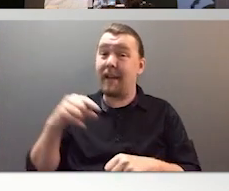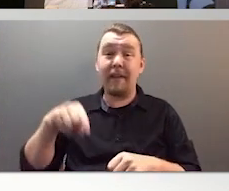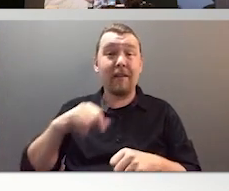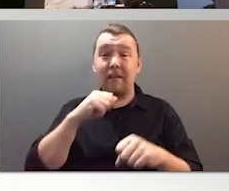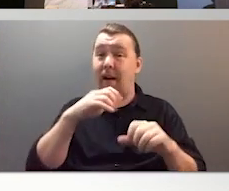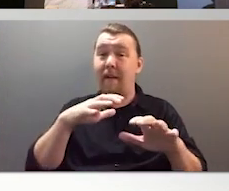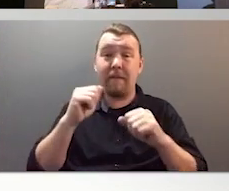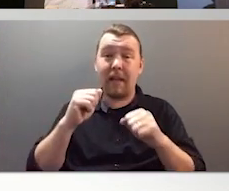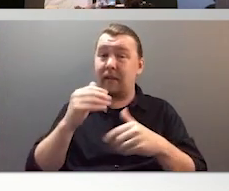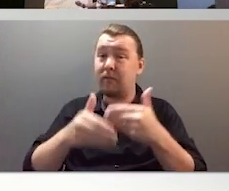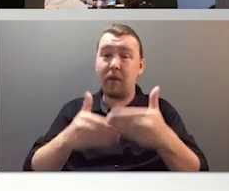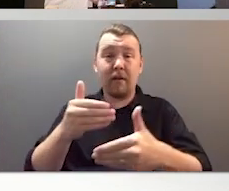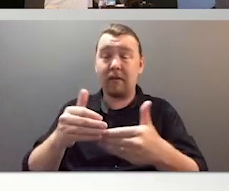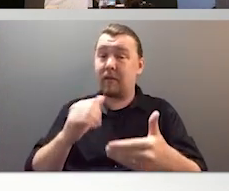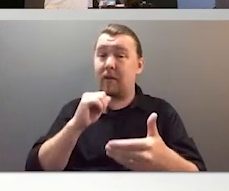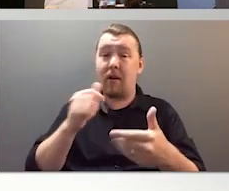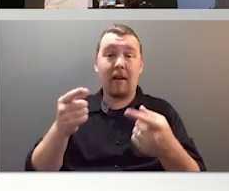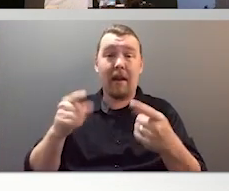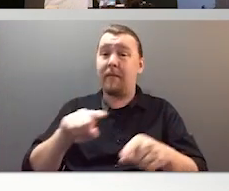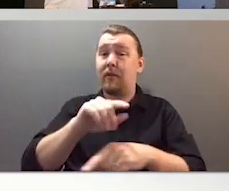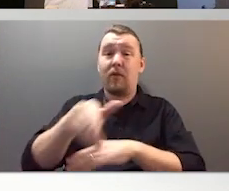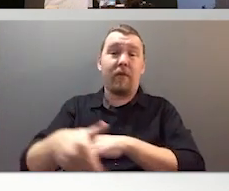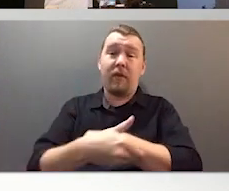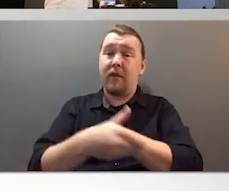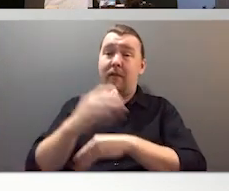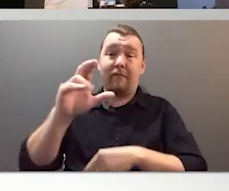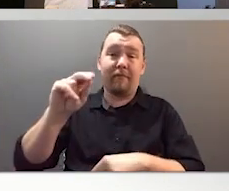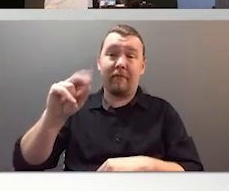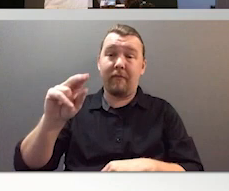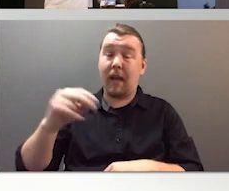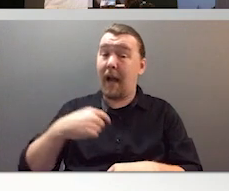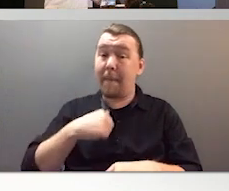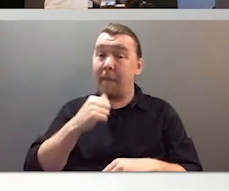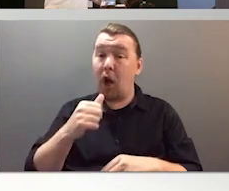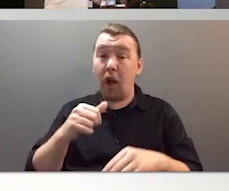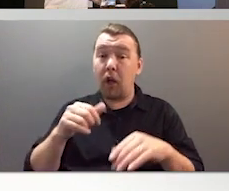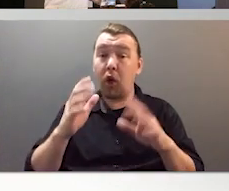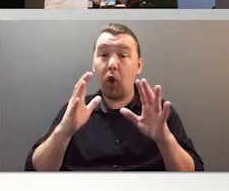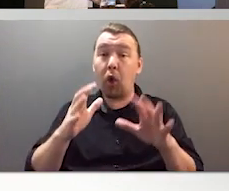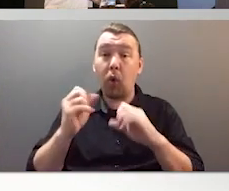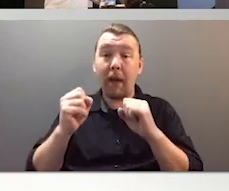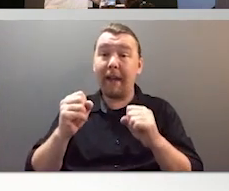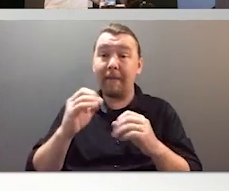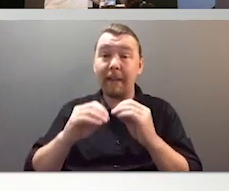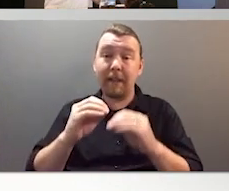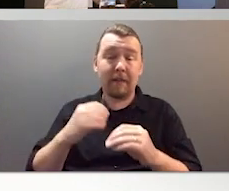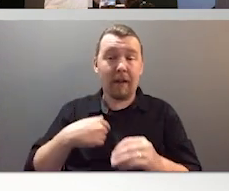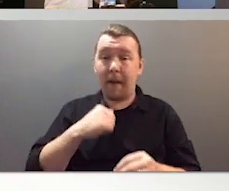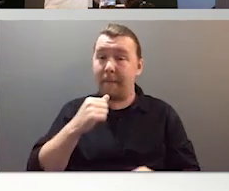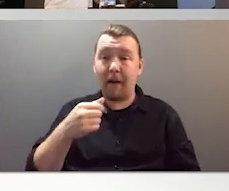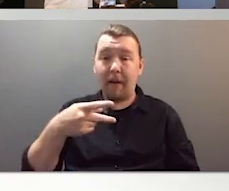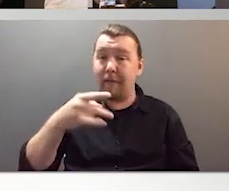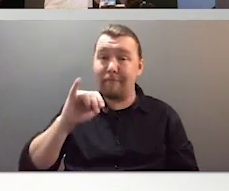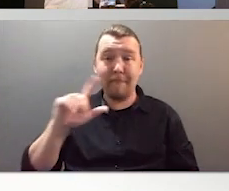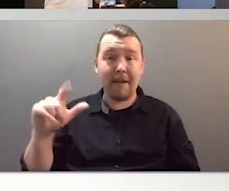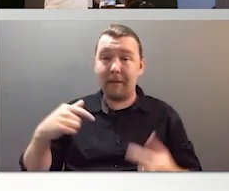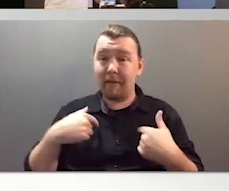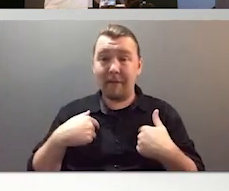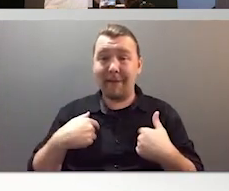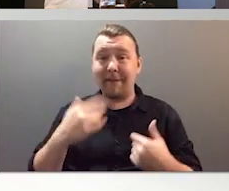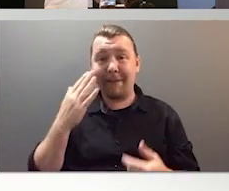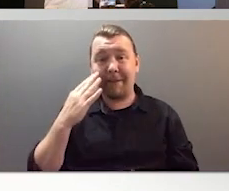not so the goal would be, it depends on what your goals are. And it depends